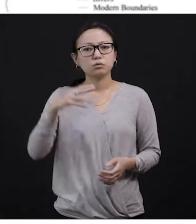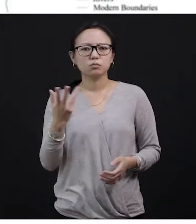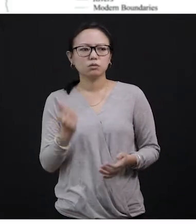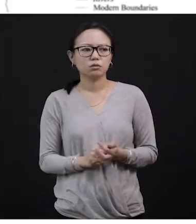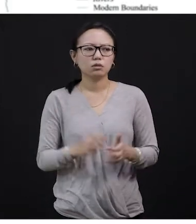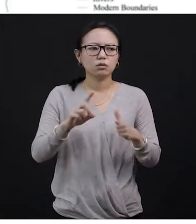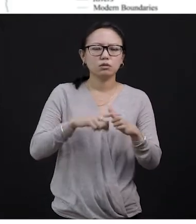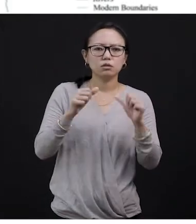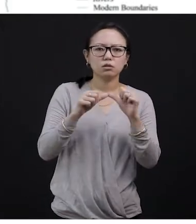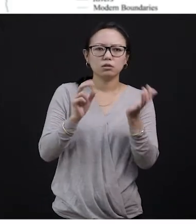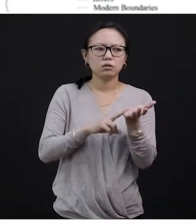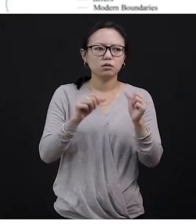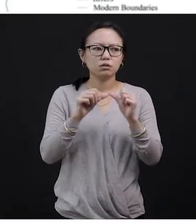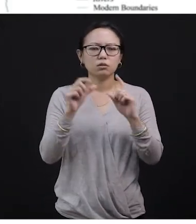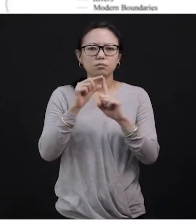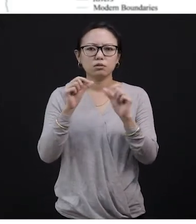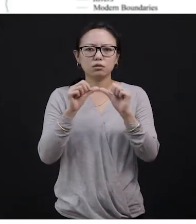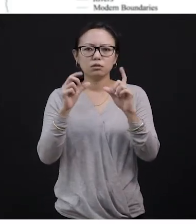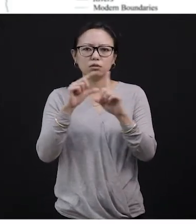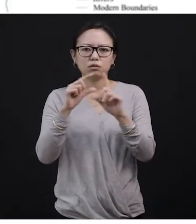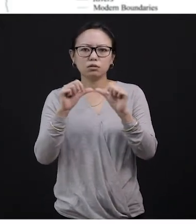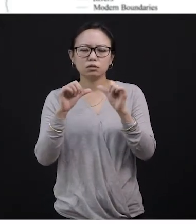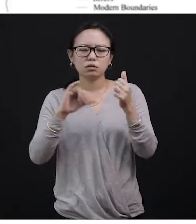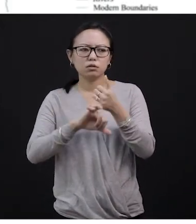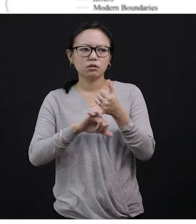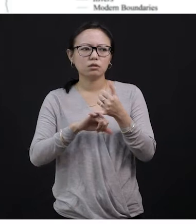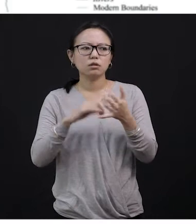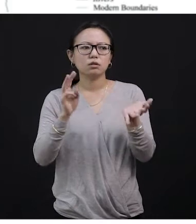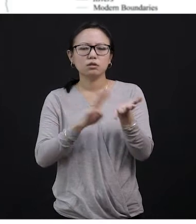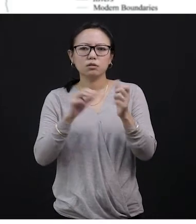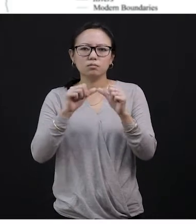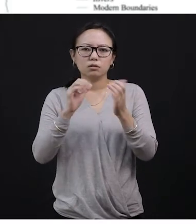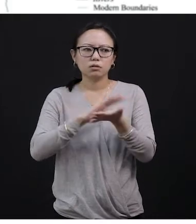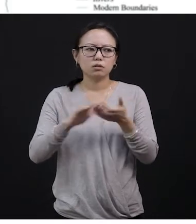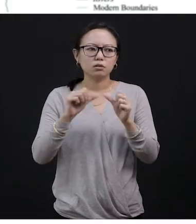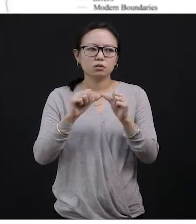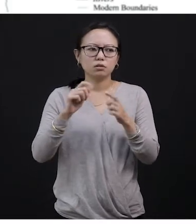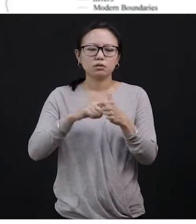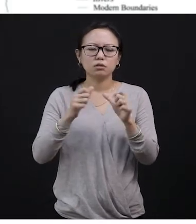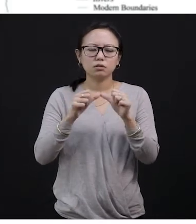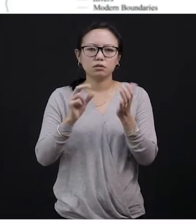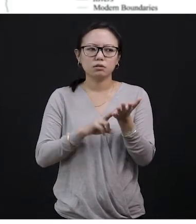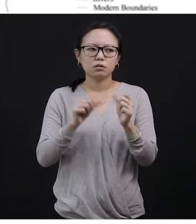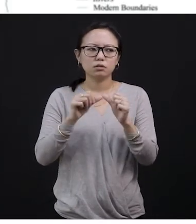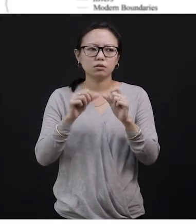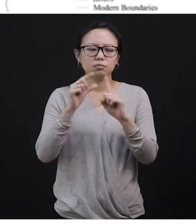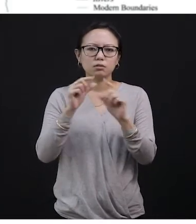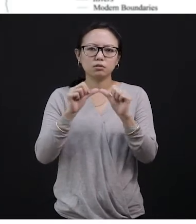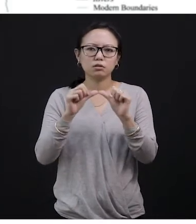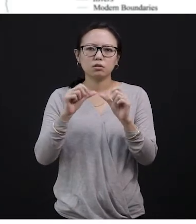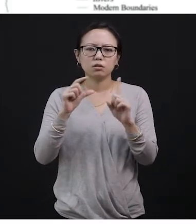and Mahajanapadas, which has existed from 600 BC to 400